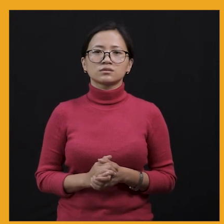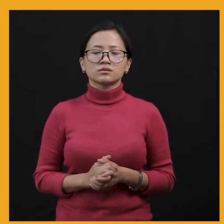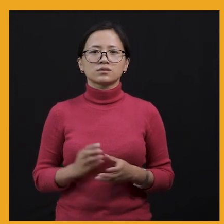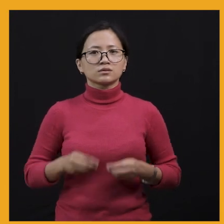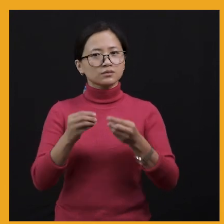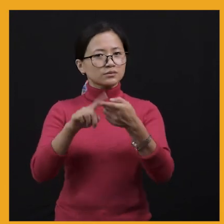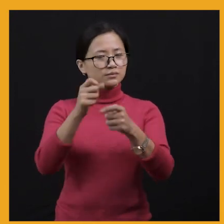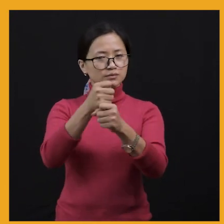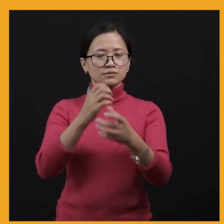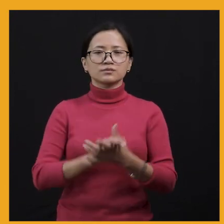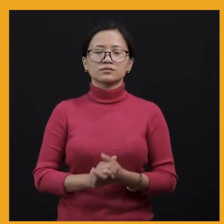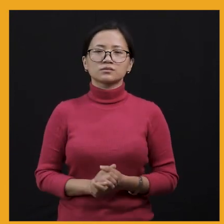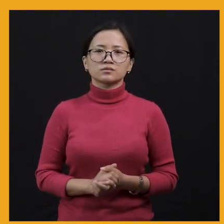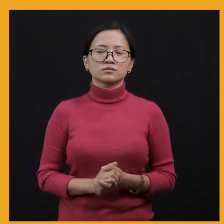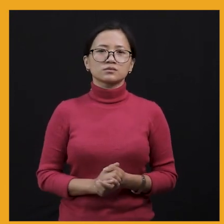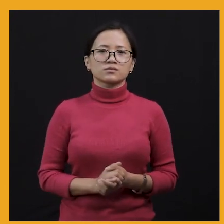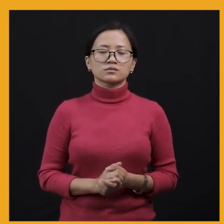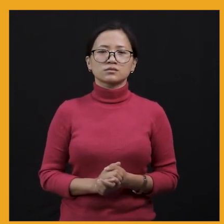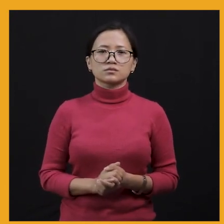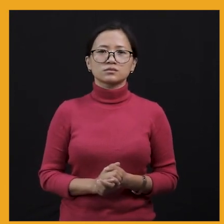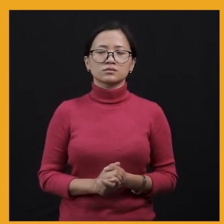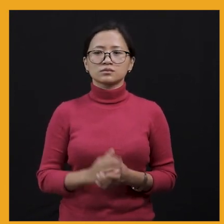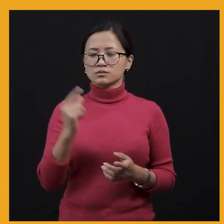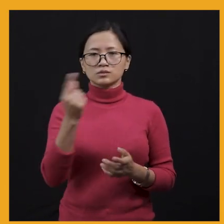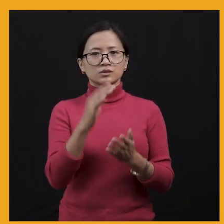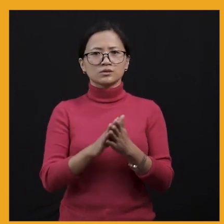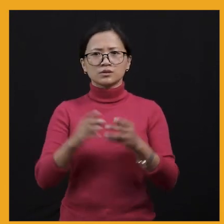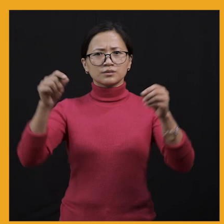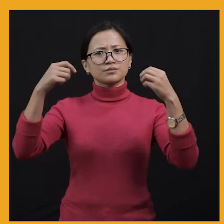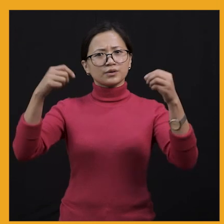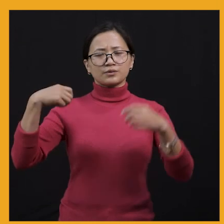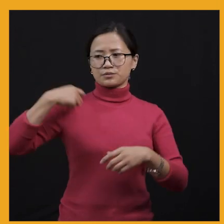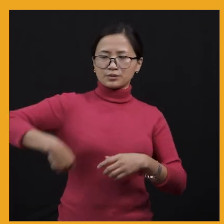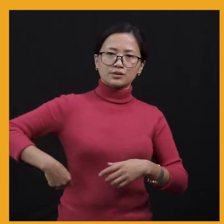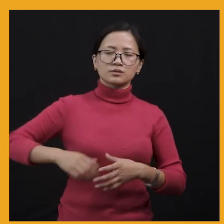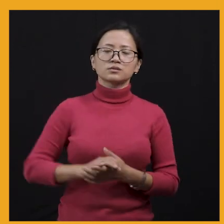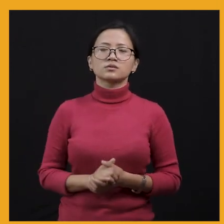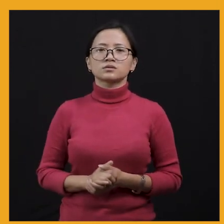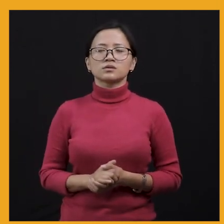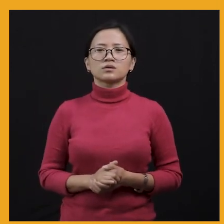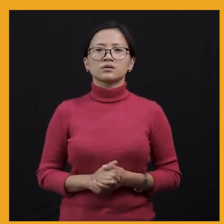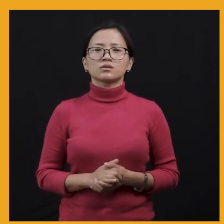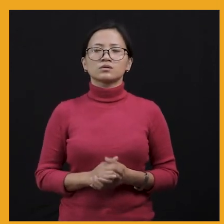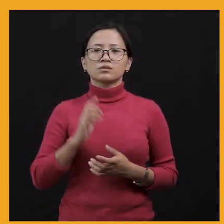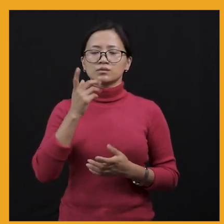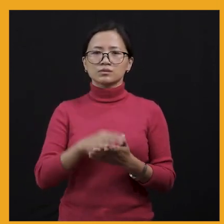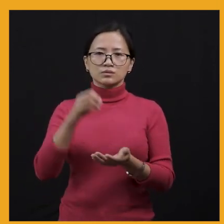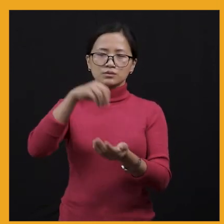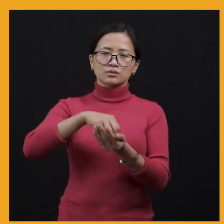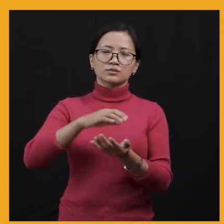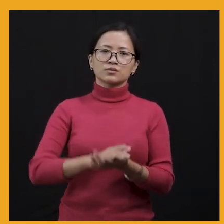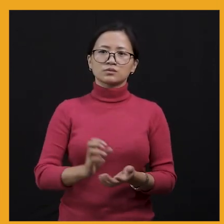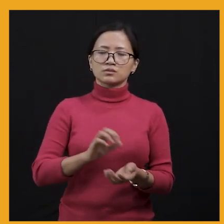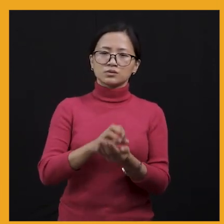I can give you example, okay? So instead of using paper bag, what we do when we purchase something, we put paper bag